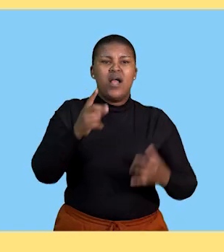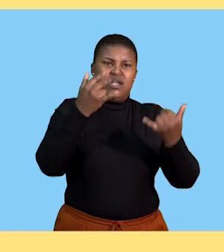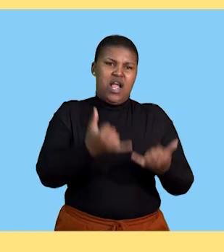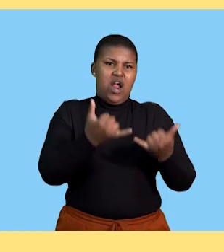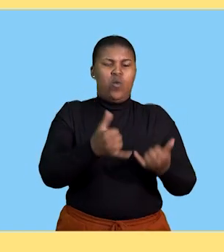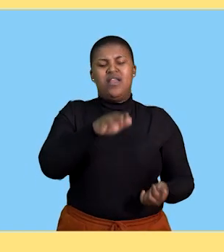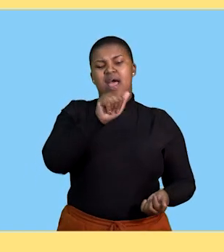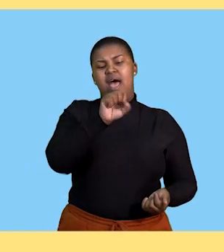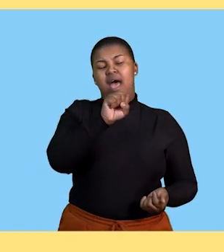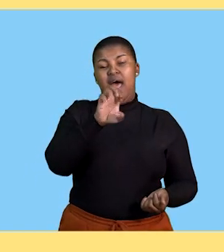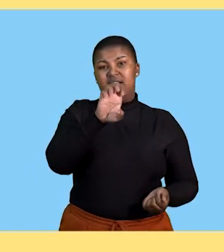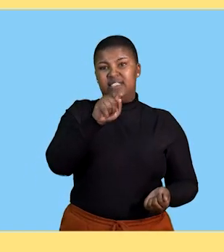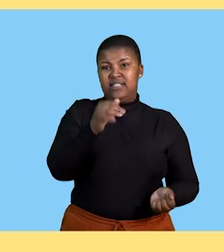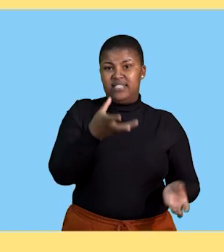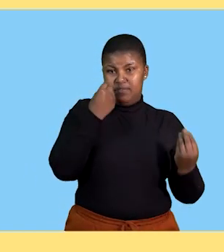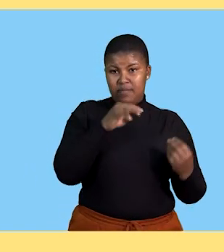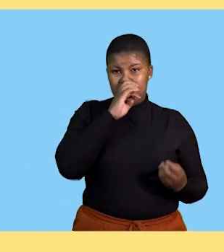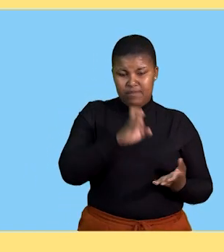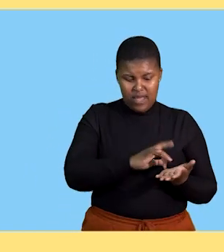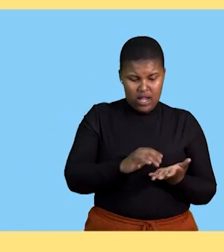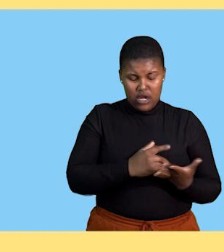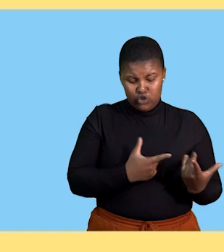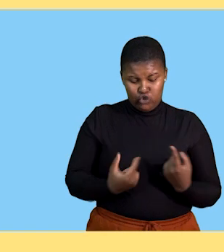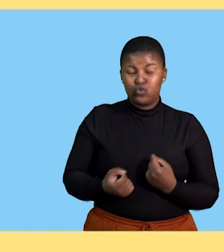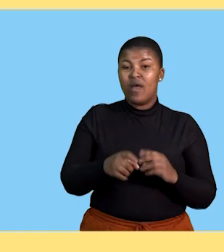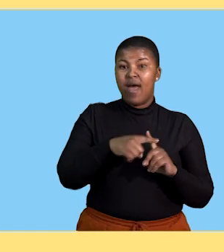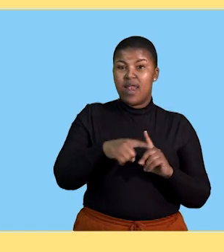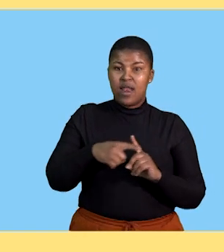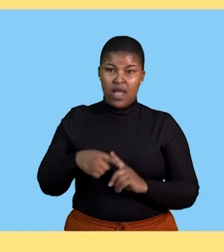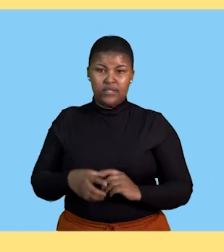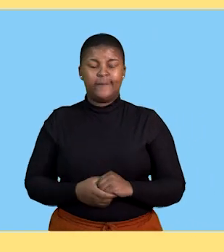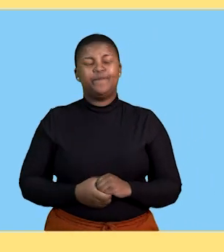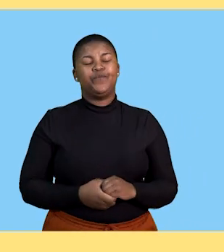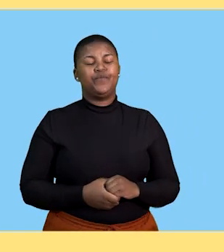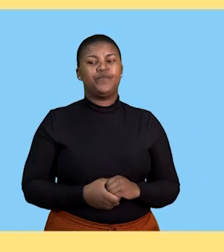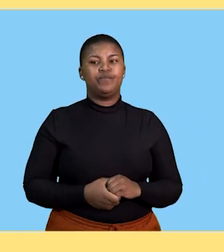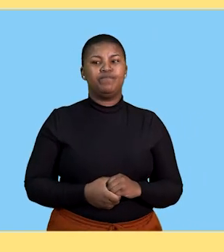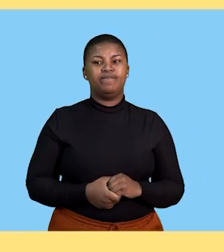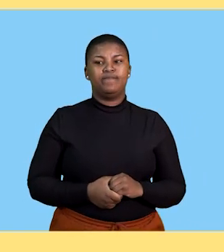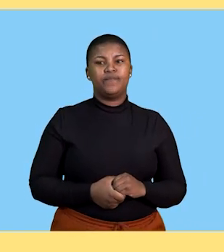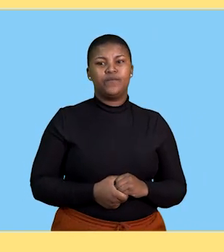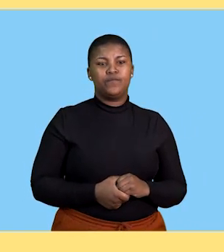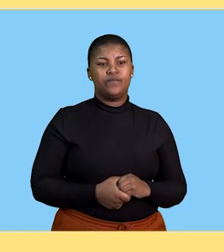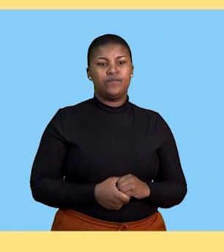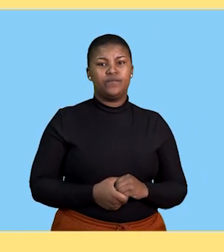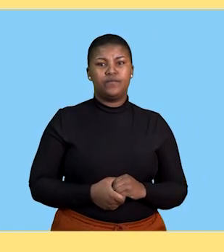me my current assets there. So I'll take my calculator. Let me quickly add them. If I